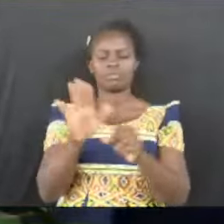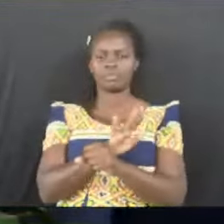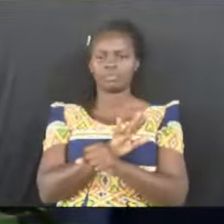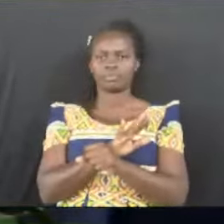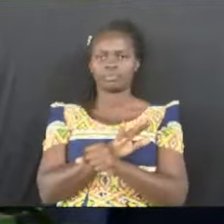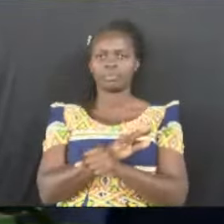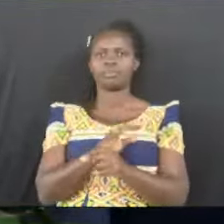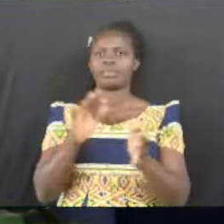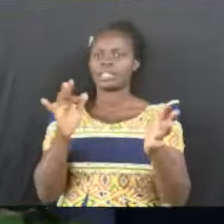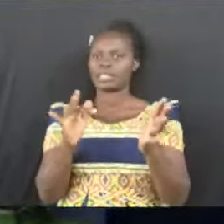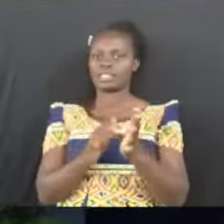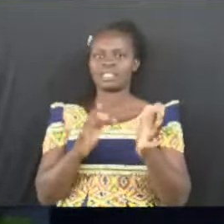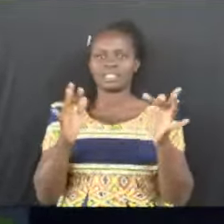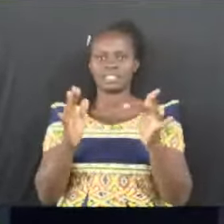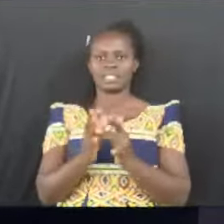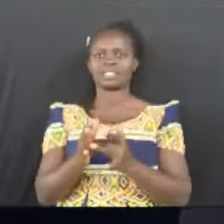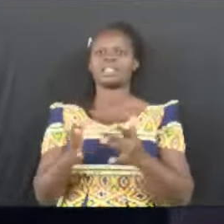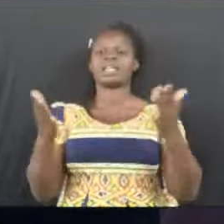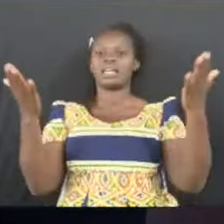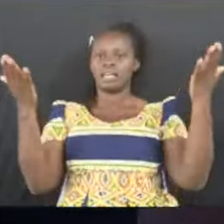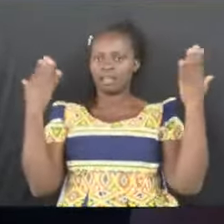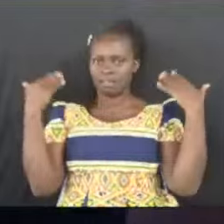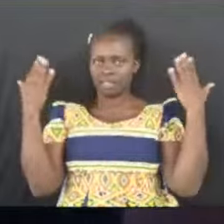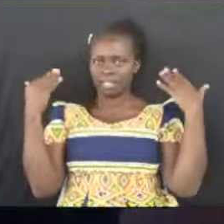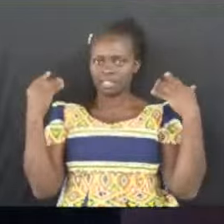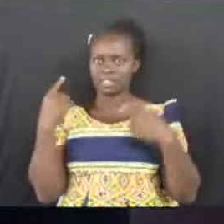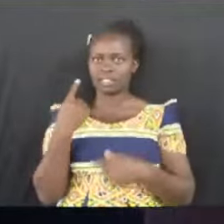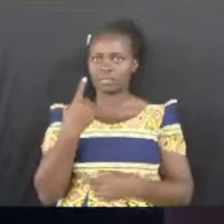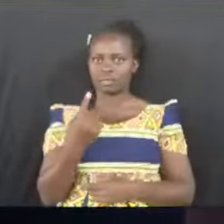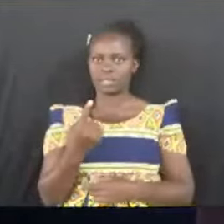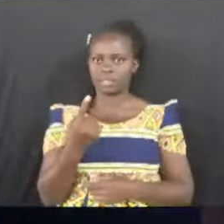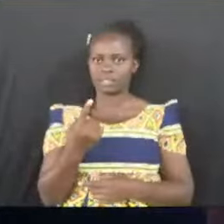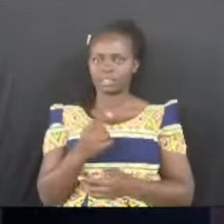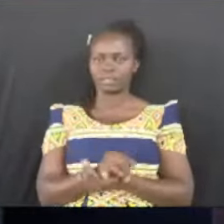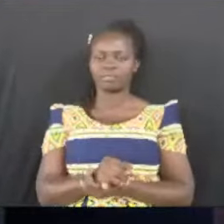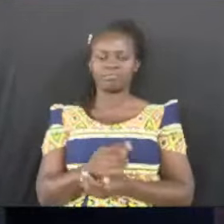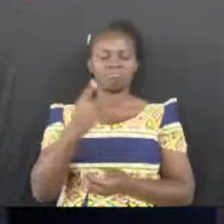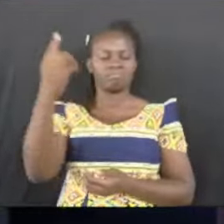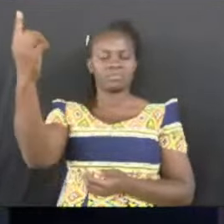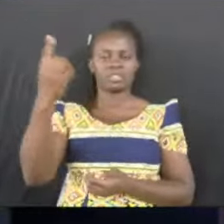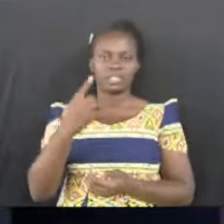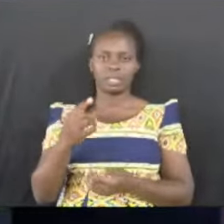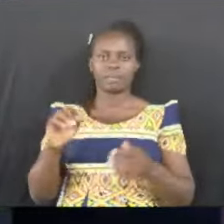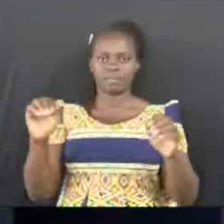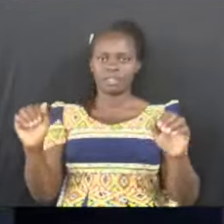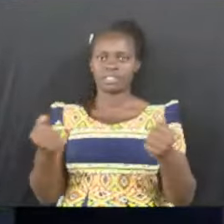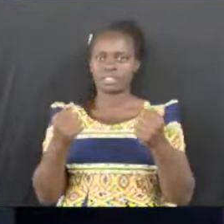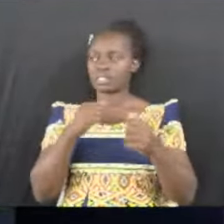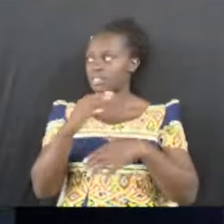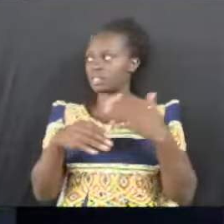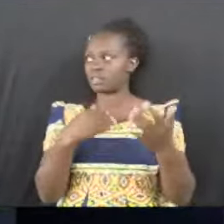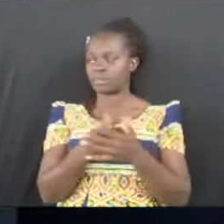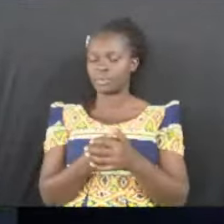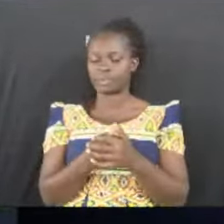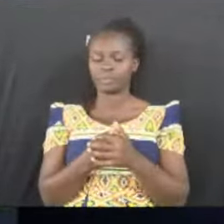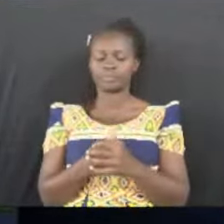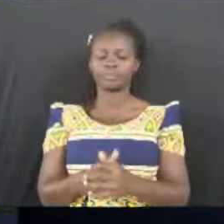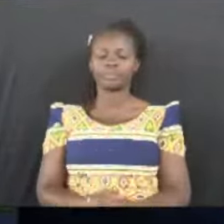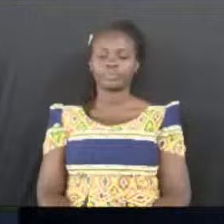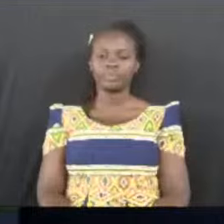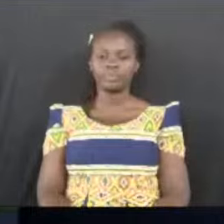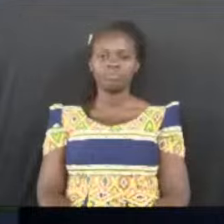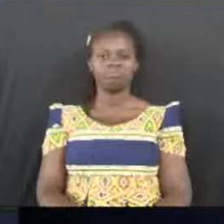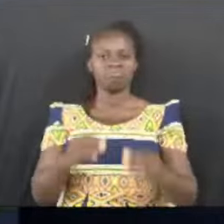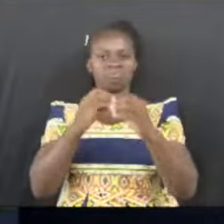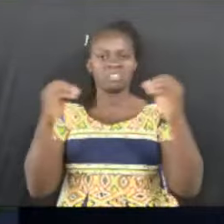Jesus is the everlasting one, God, who comes to save us. It's not an angel that saves us. It's not